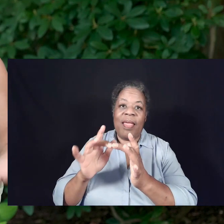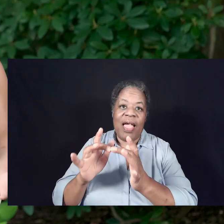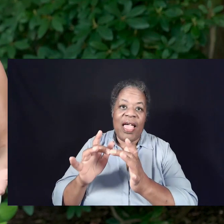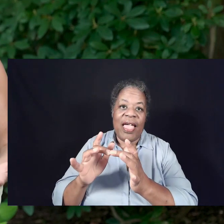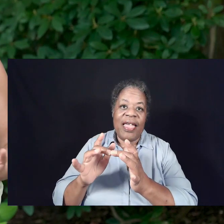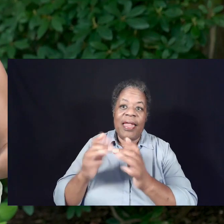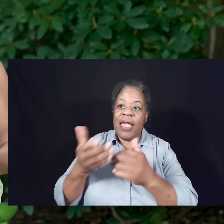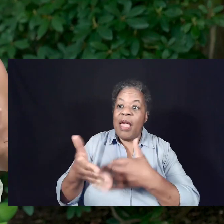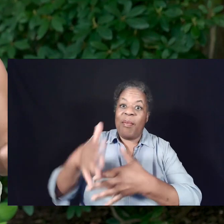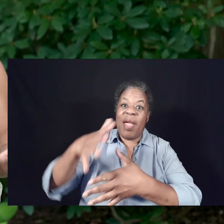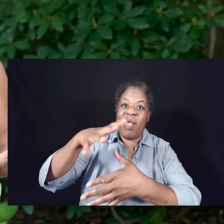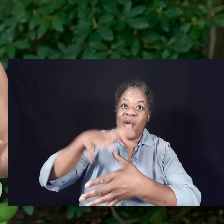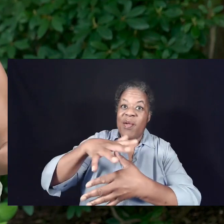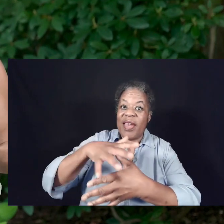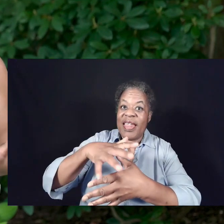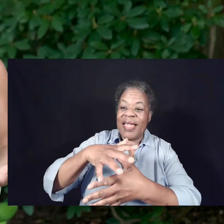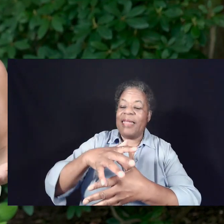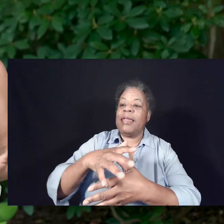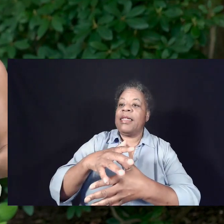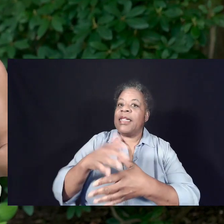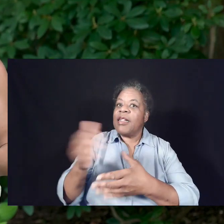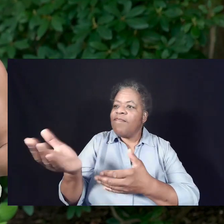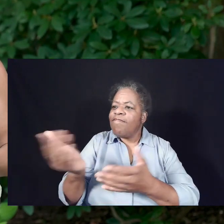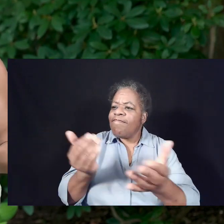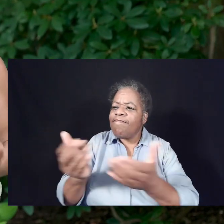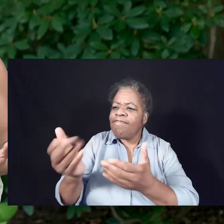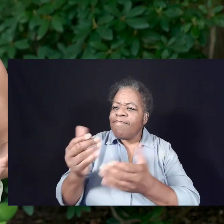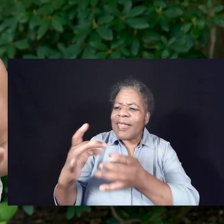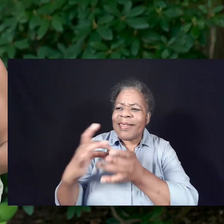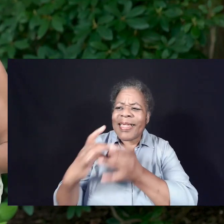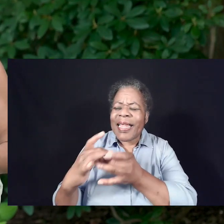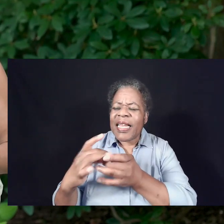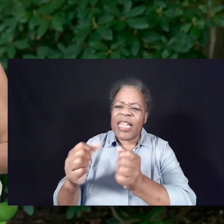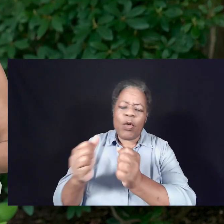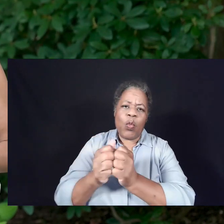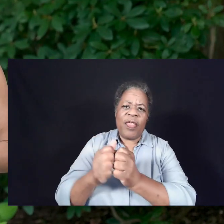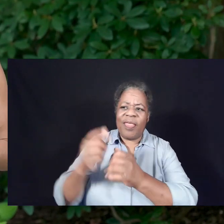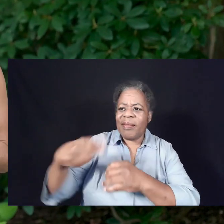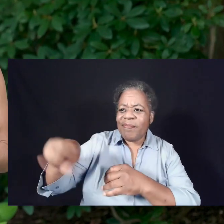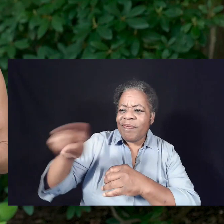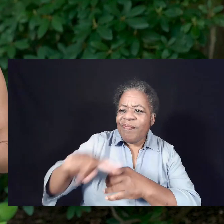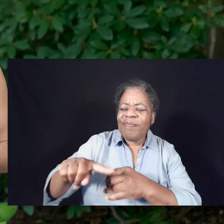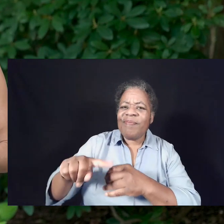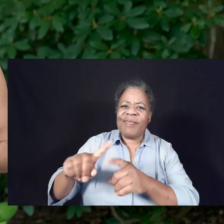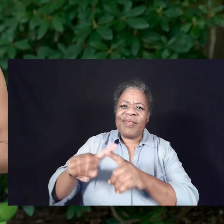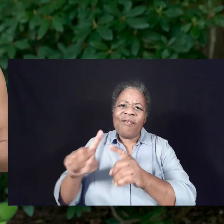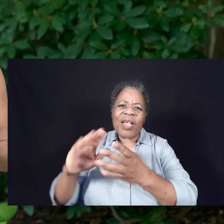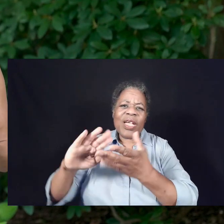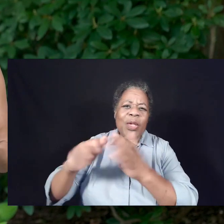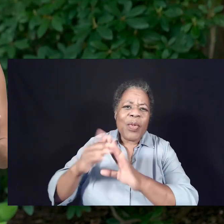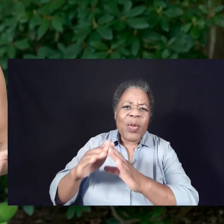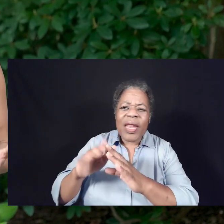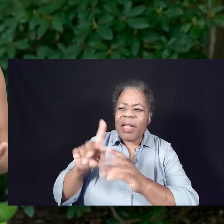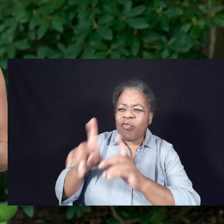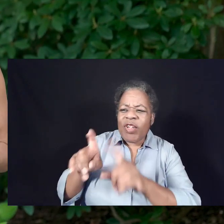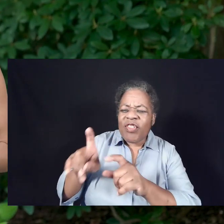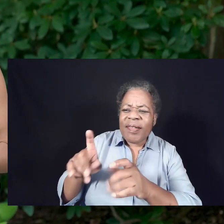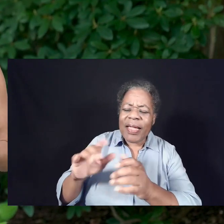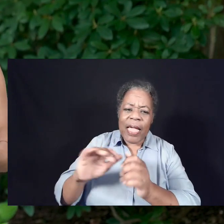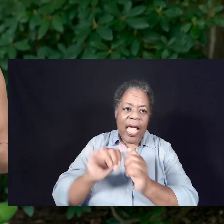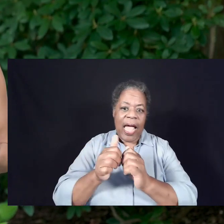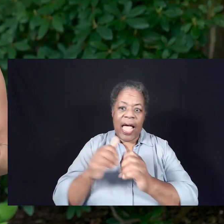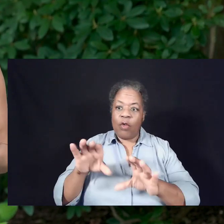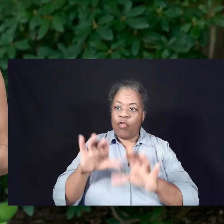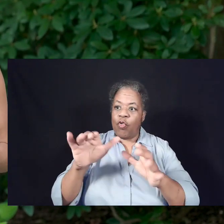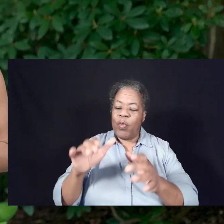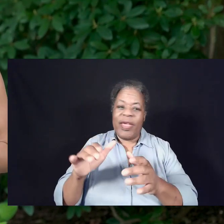priority of engaging an increasingly disenfranchised and disillusioned community, asking questions like, how do we translate the